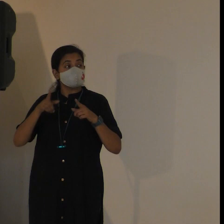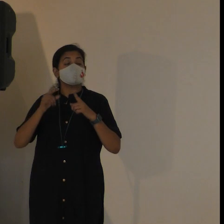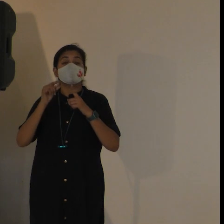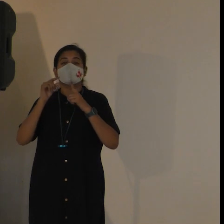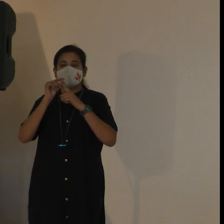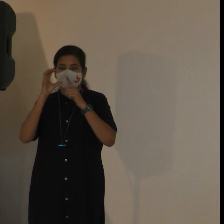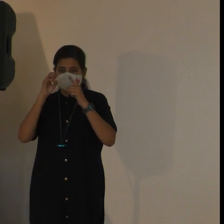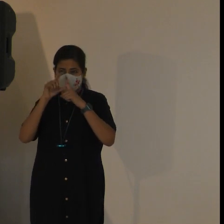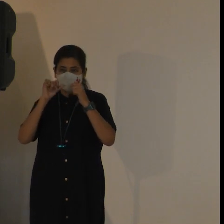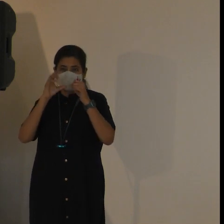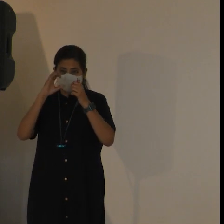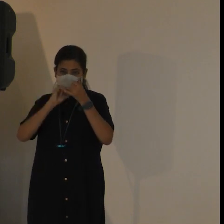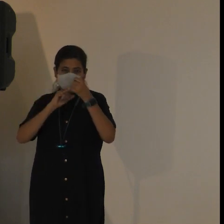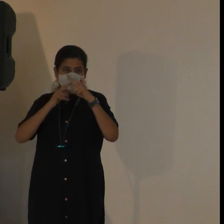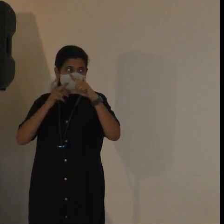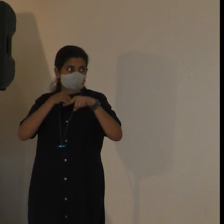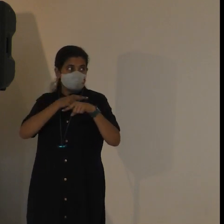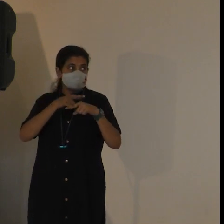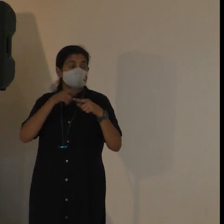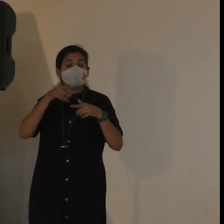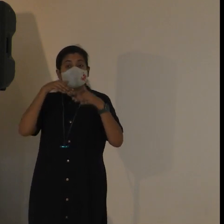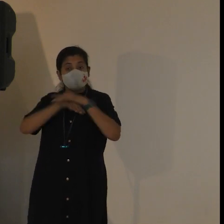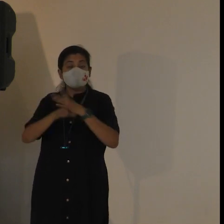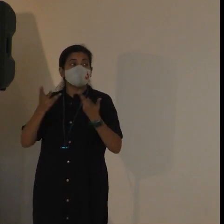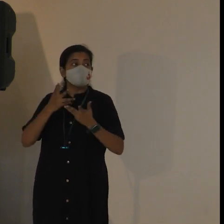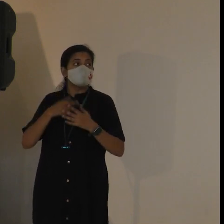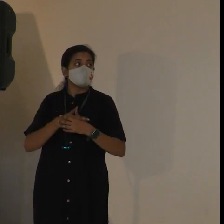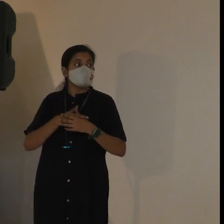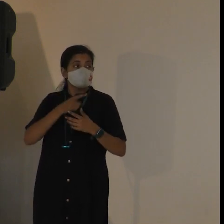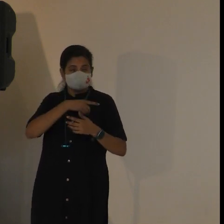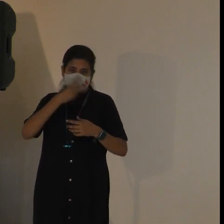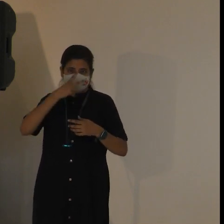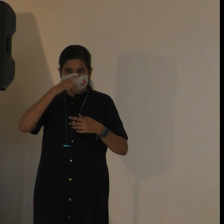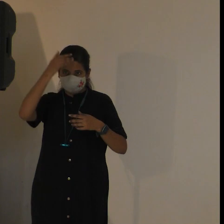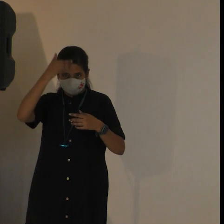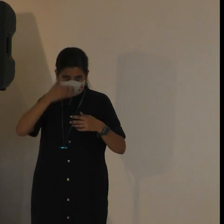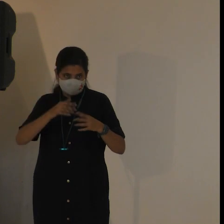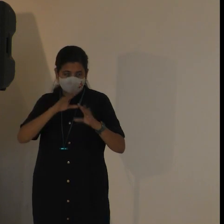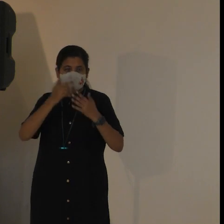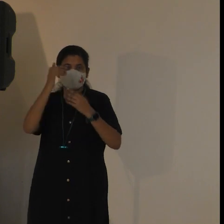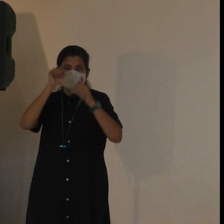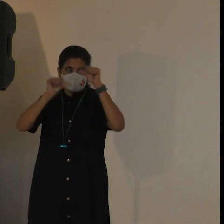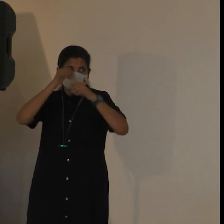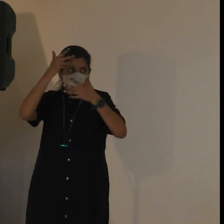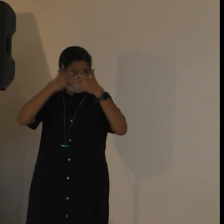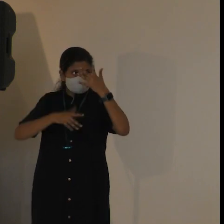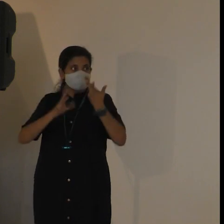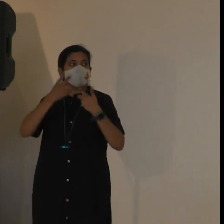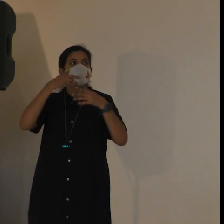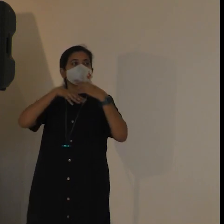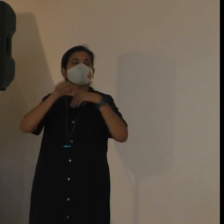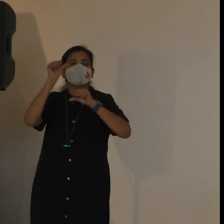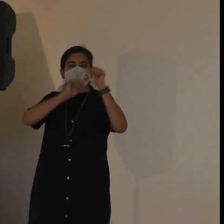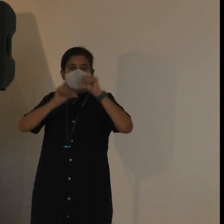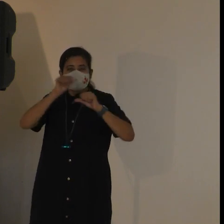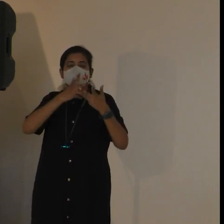podcasting while we enjoy Spotify. What it takes for, when you spelled out the process for us, or the methodology in your